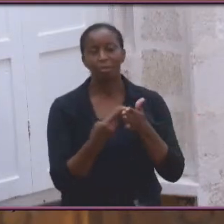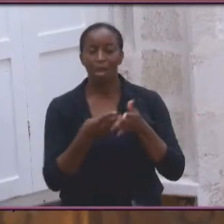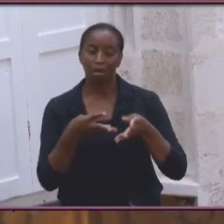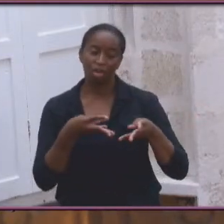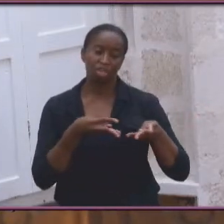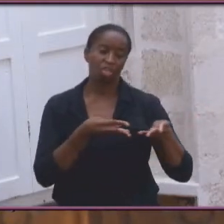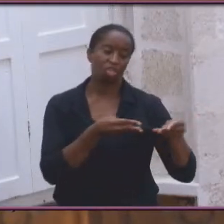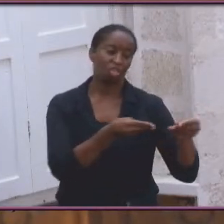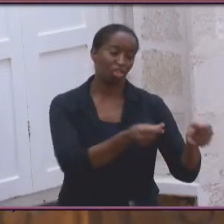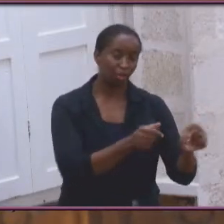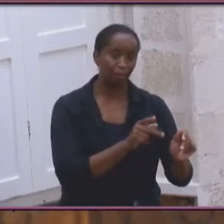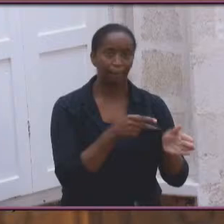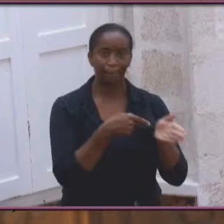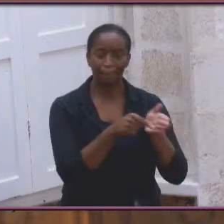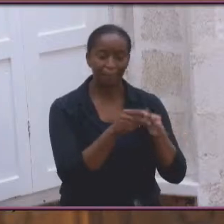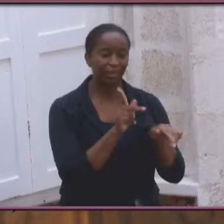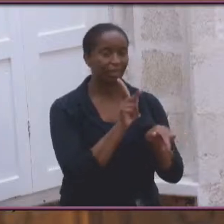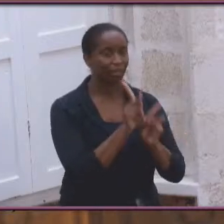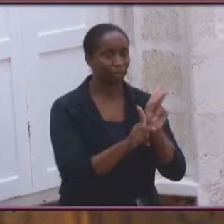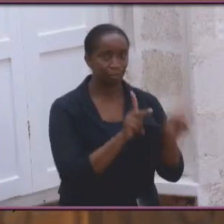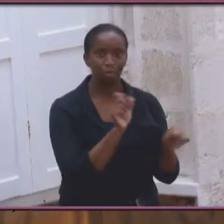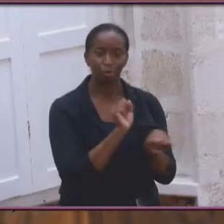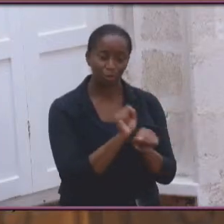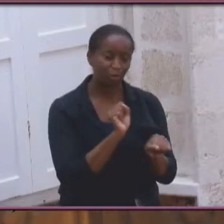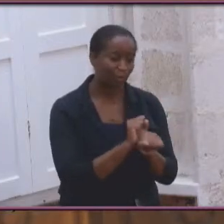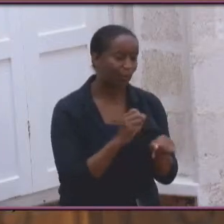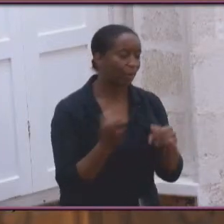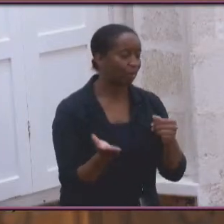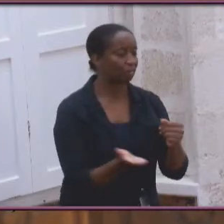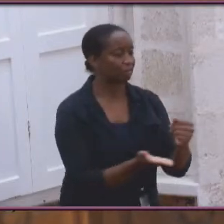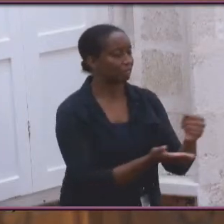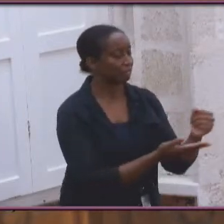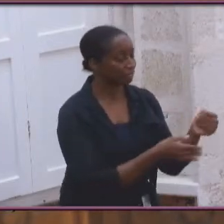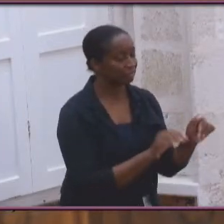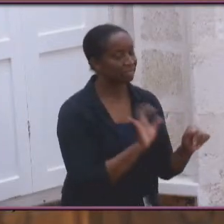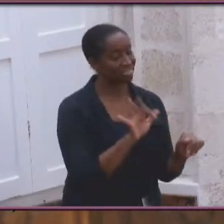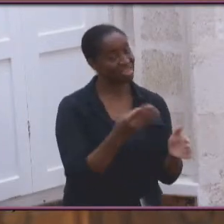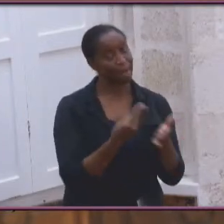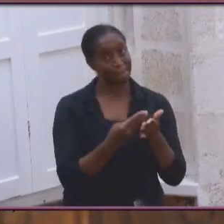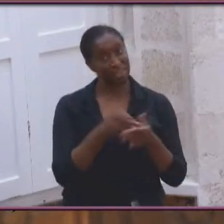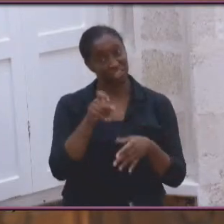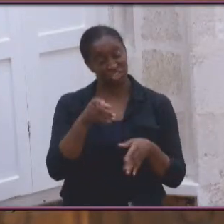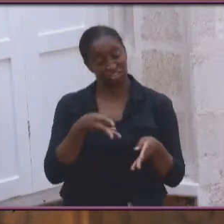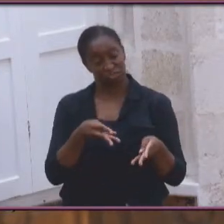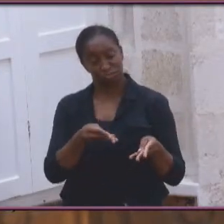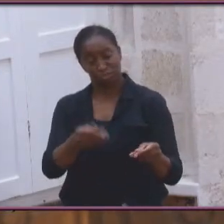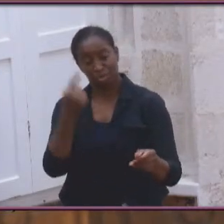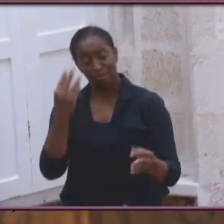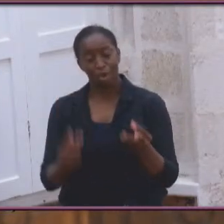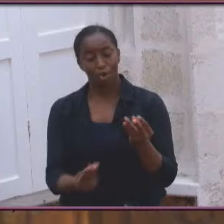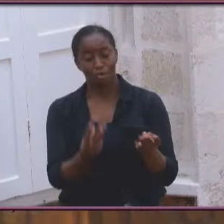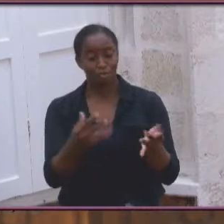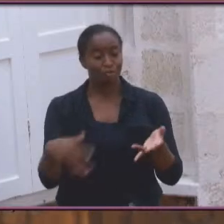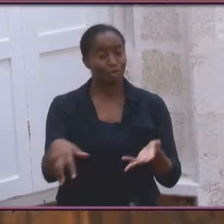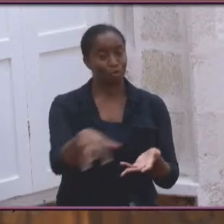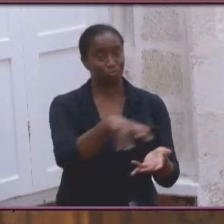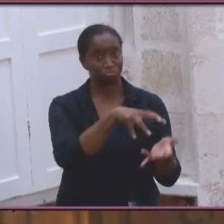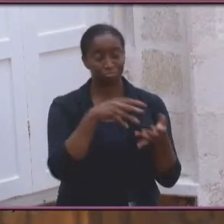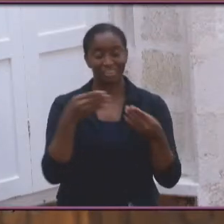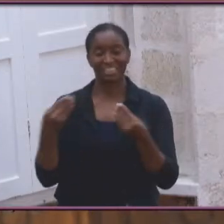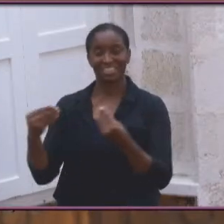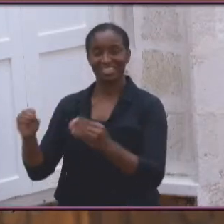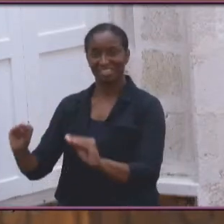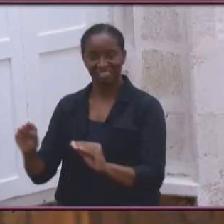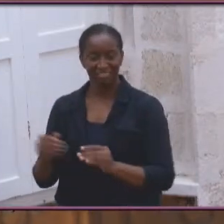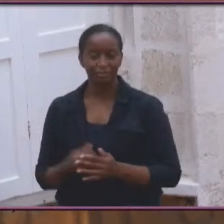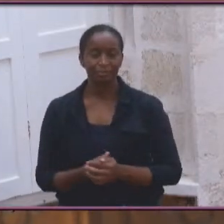as opposed to providing agricultural produce. So that was removed, and we've decided that the Ministry of